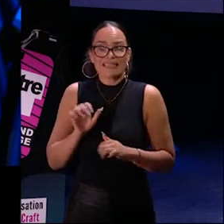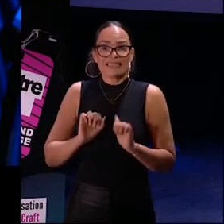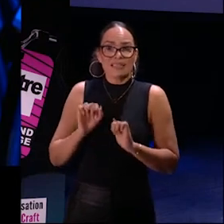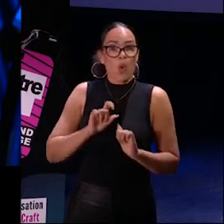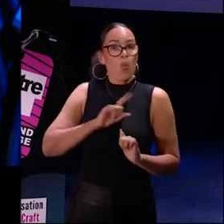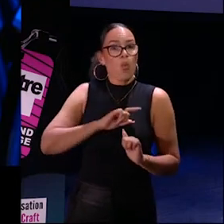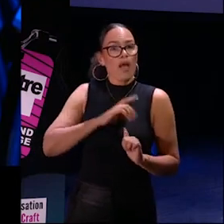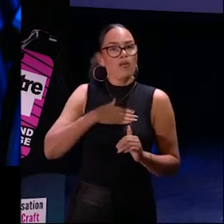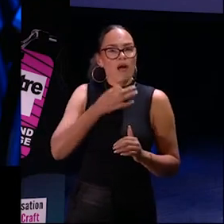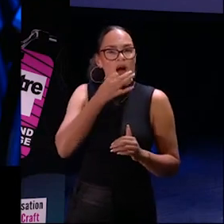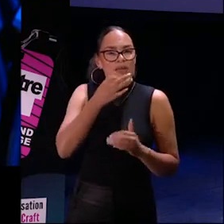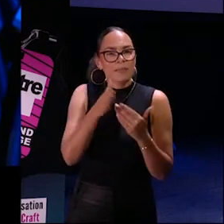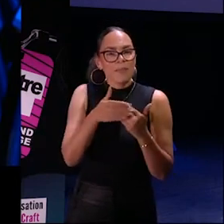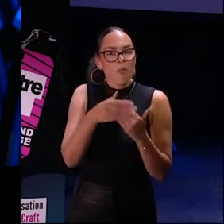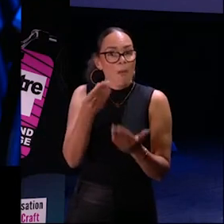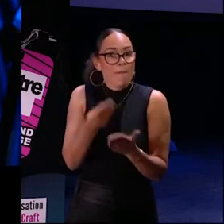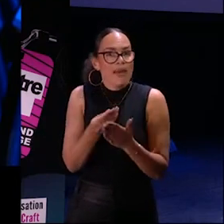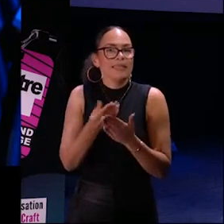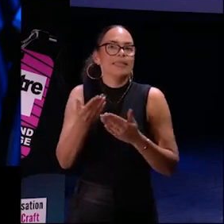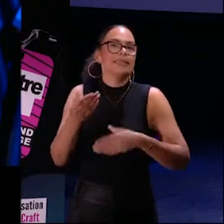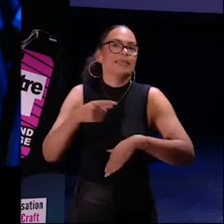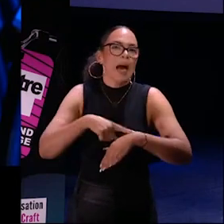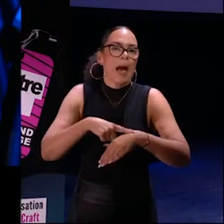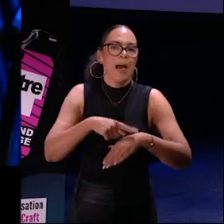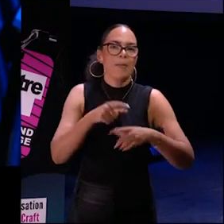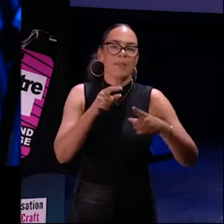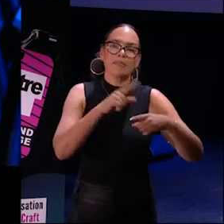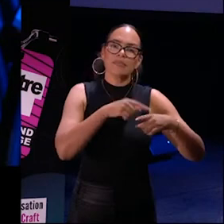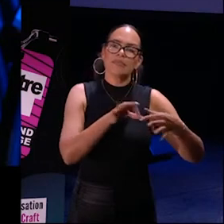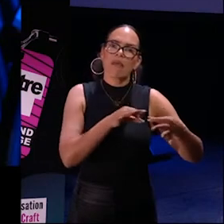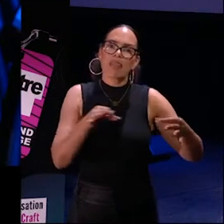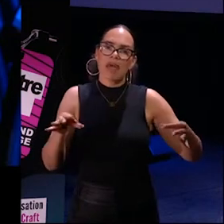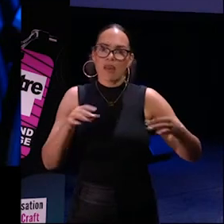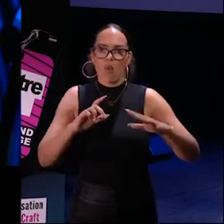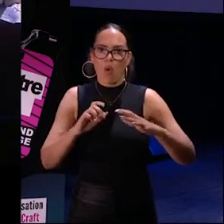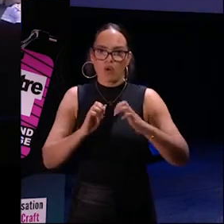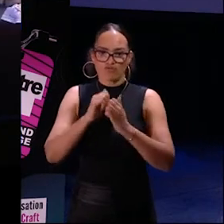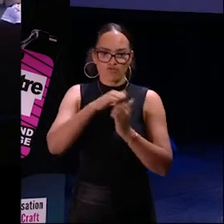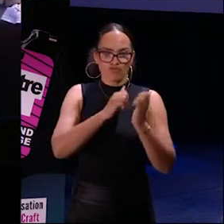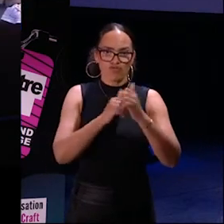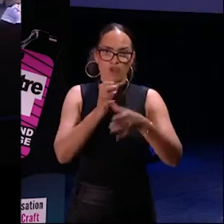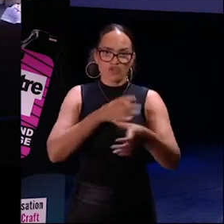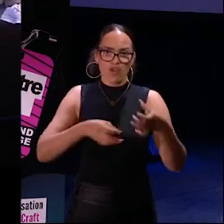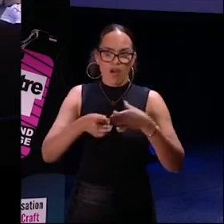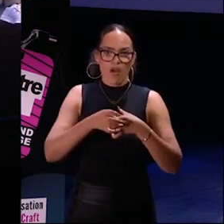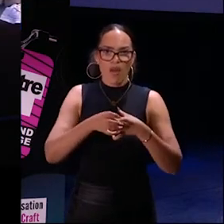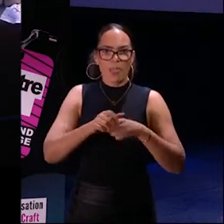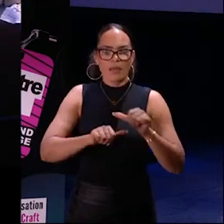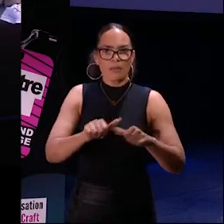more money and more time and different timelines and restructuring a process. But you're still saying,